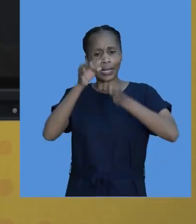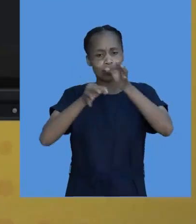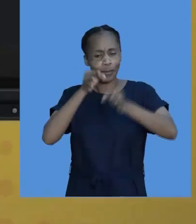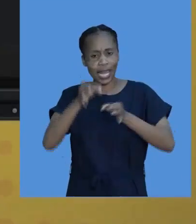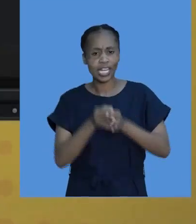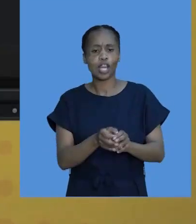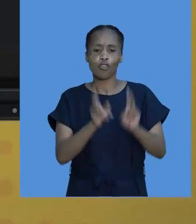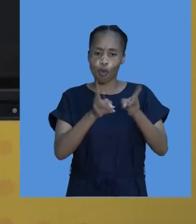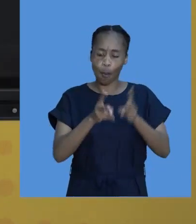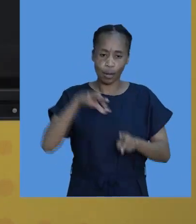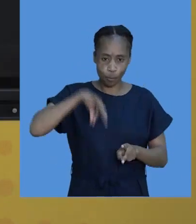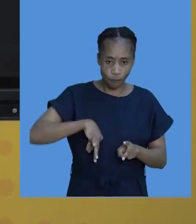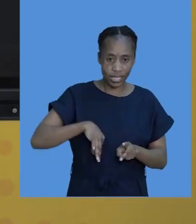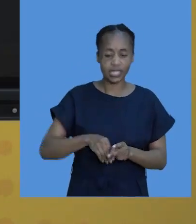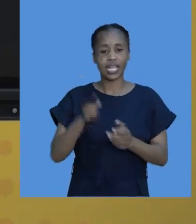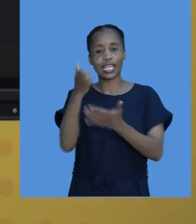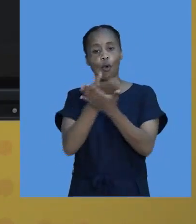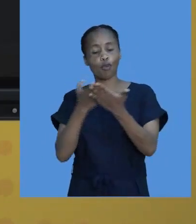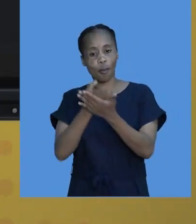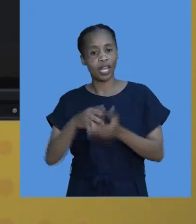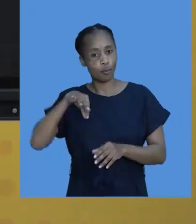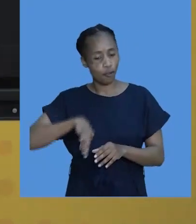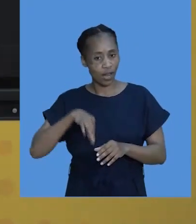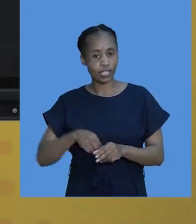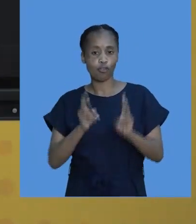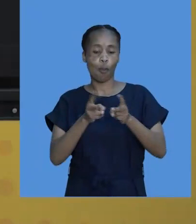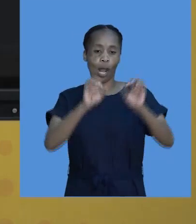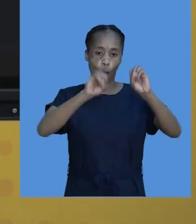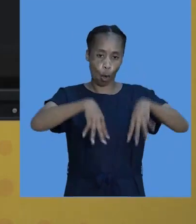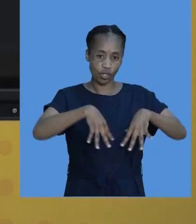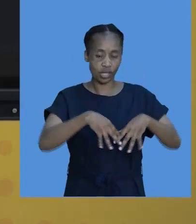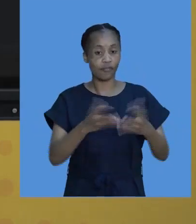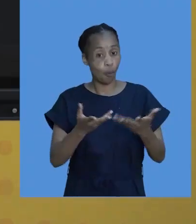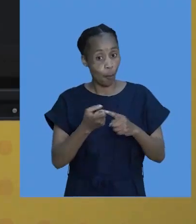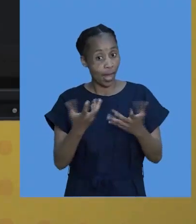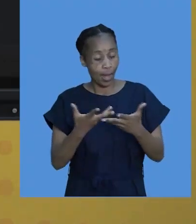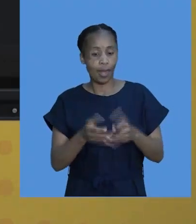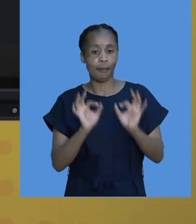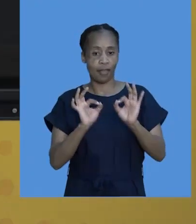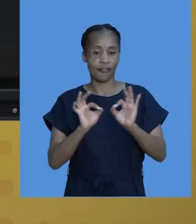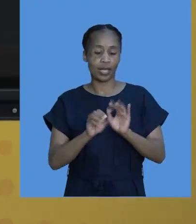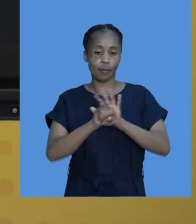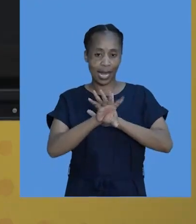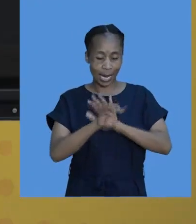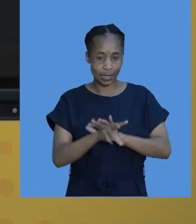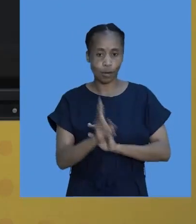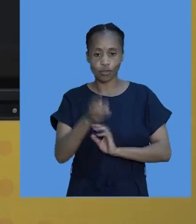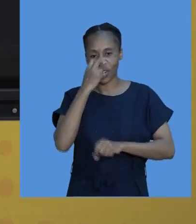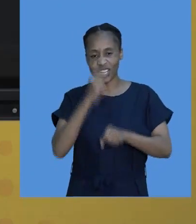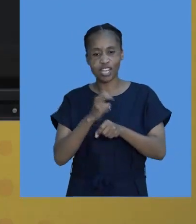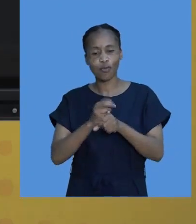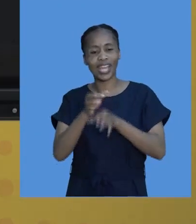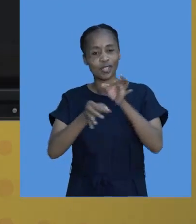your normal profit, your economic profit, your normal loss in the case of a perfect market. You also need to be able